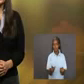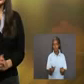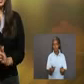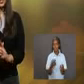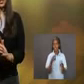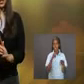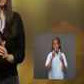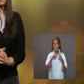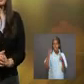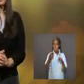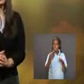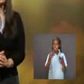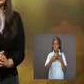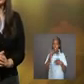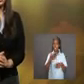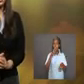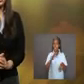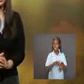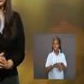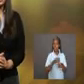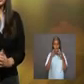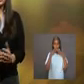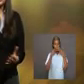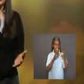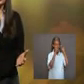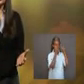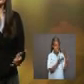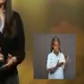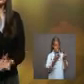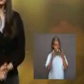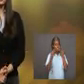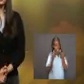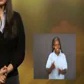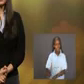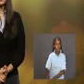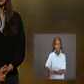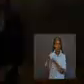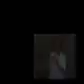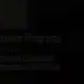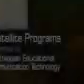Until next time, thank you, teacher. Thank you, students.